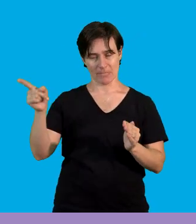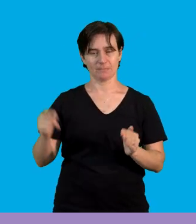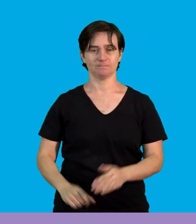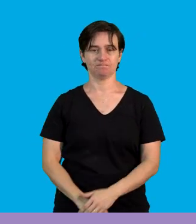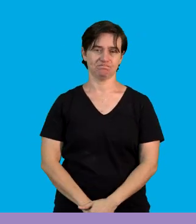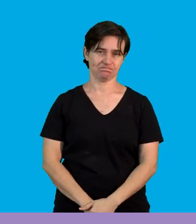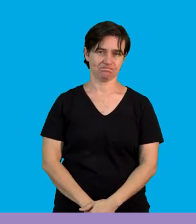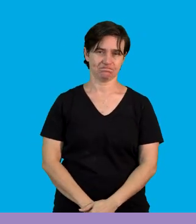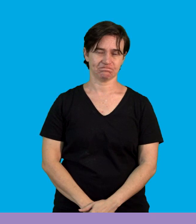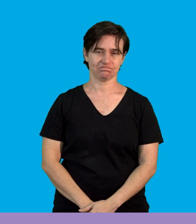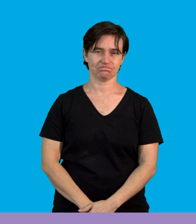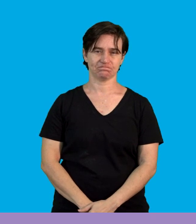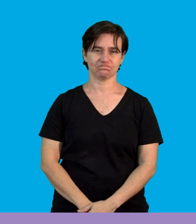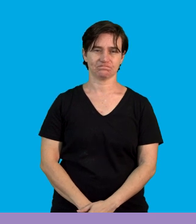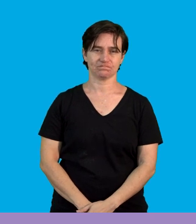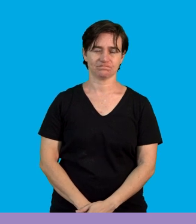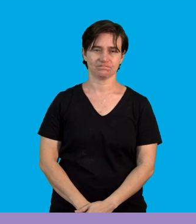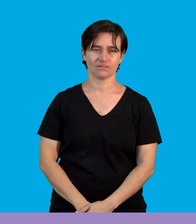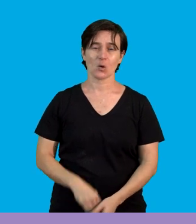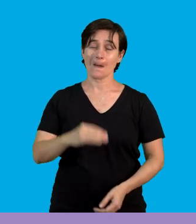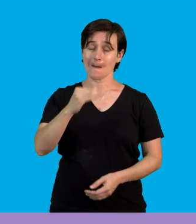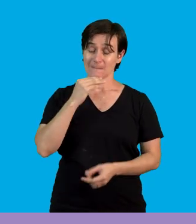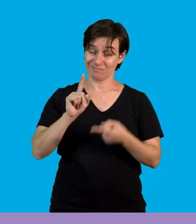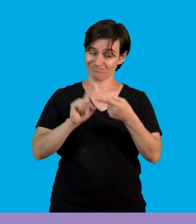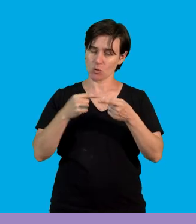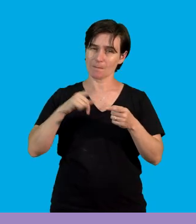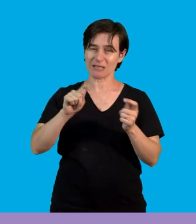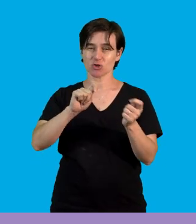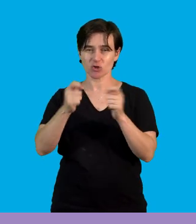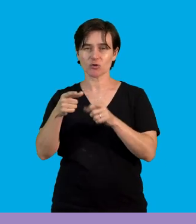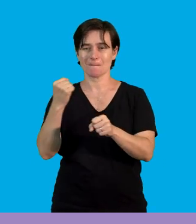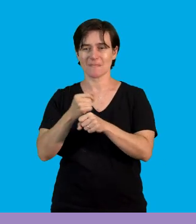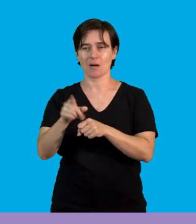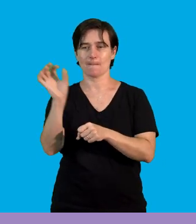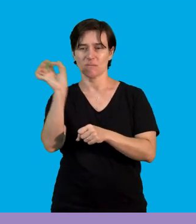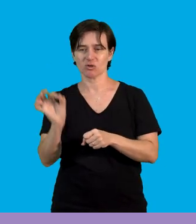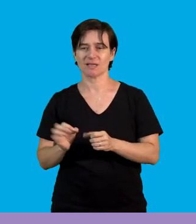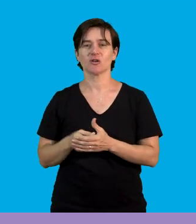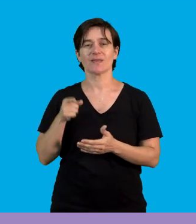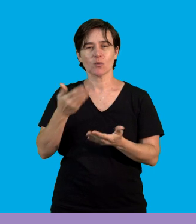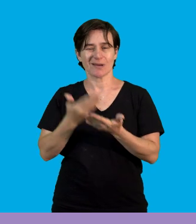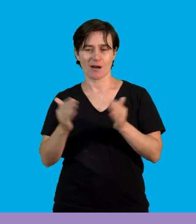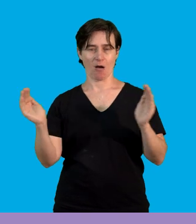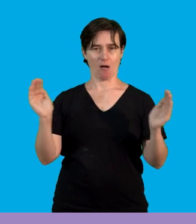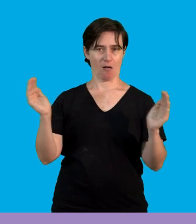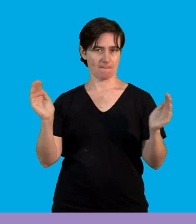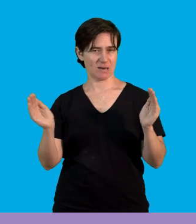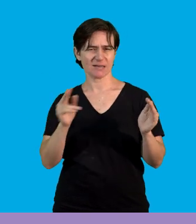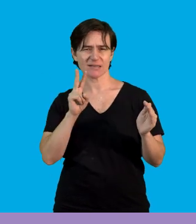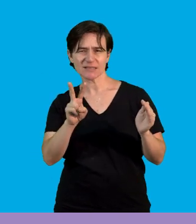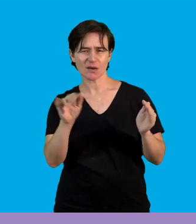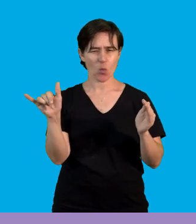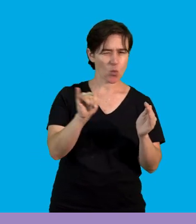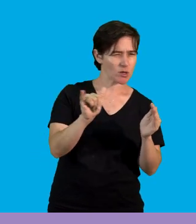marks than her friend, which means we first have to convert them to the same percentages, then we are able to compare